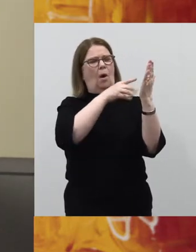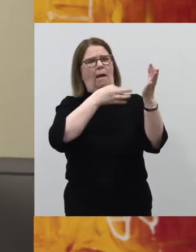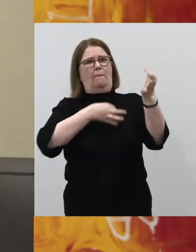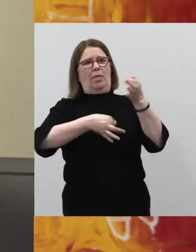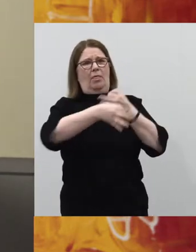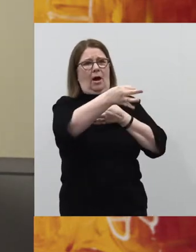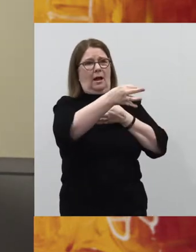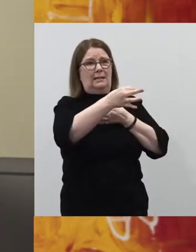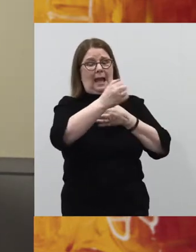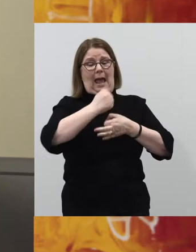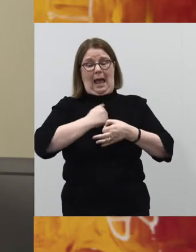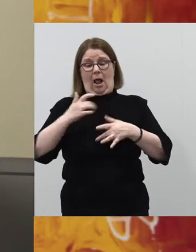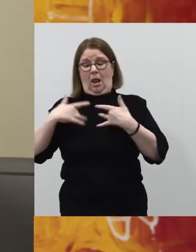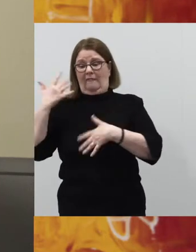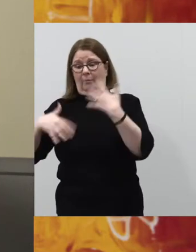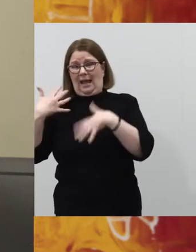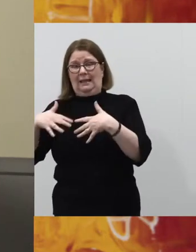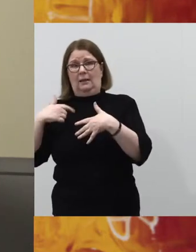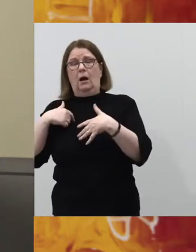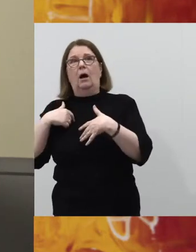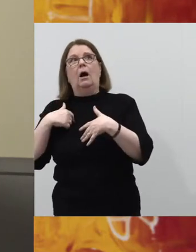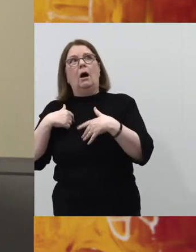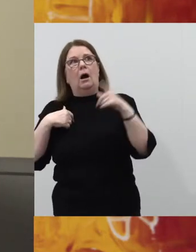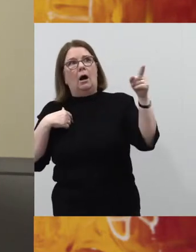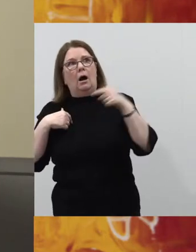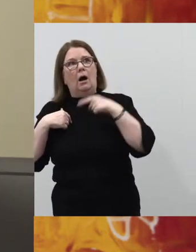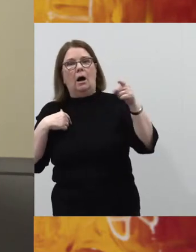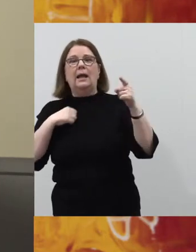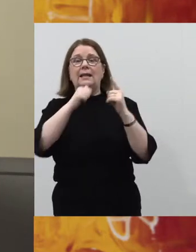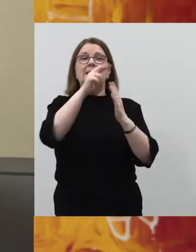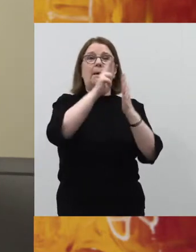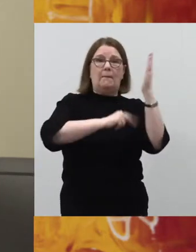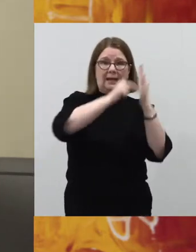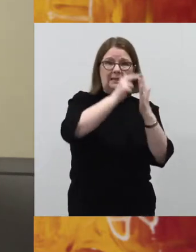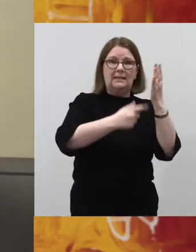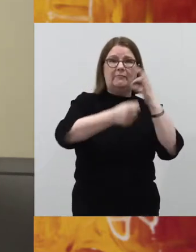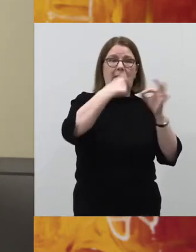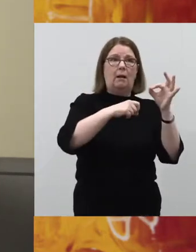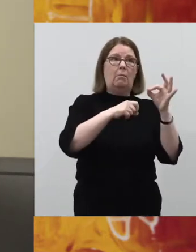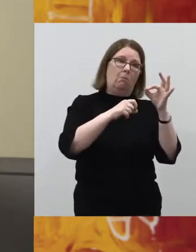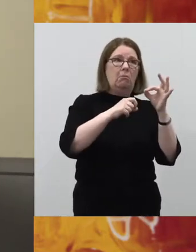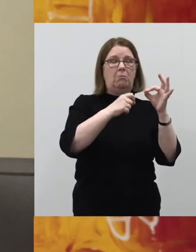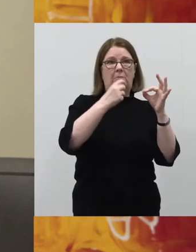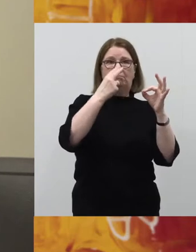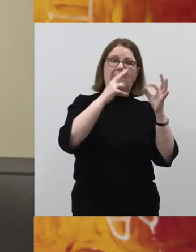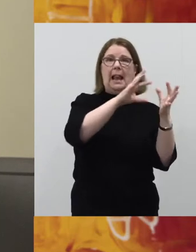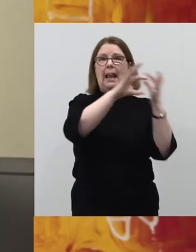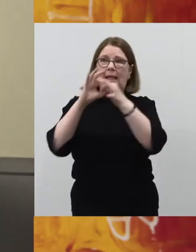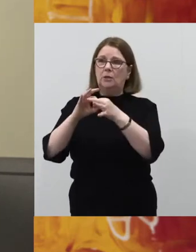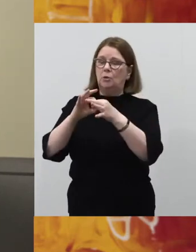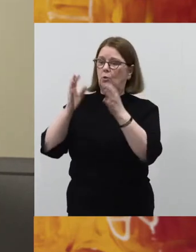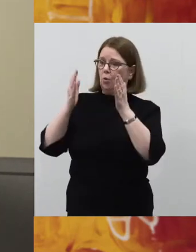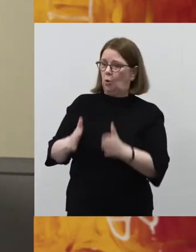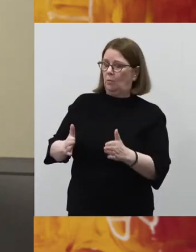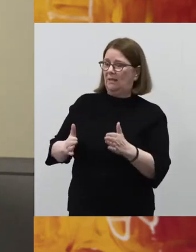1917. The isolated figure on the bridge, contorted and emitting a cry of pain that is internally audible to us